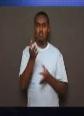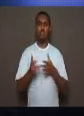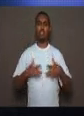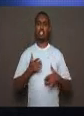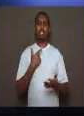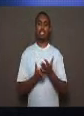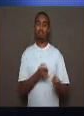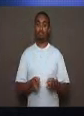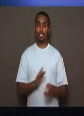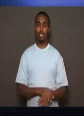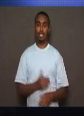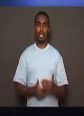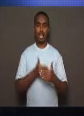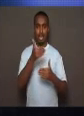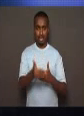way.